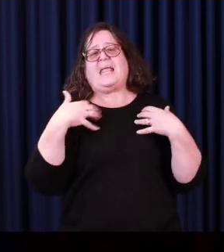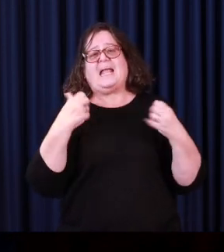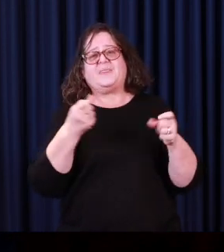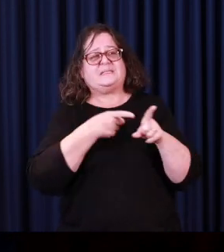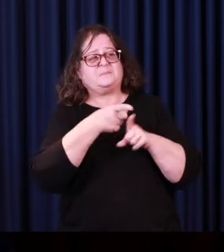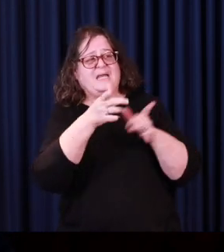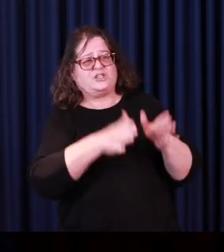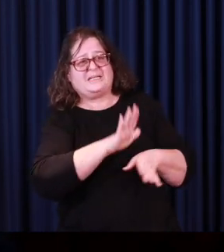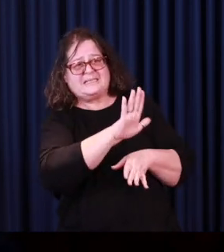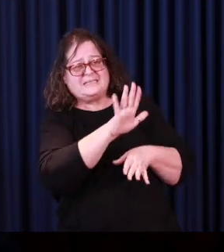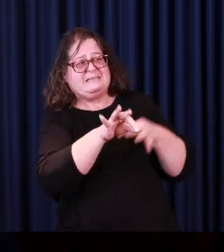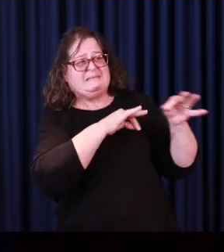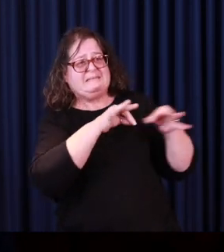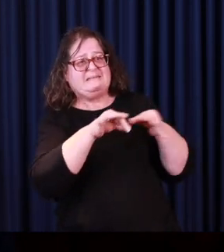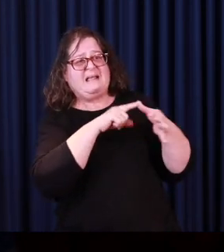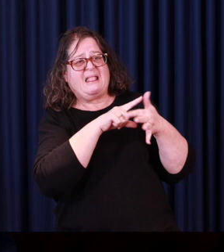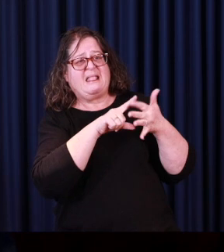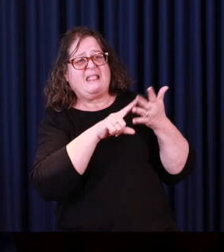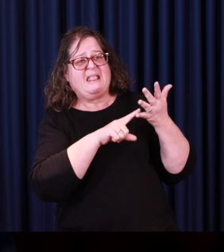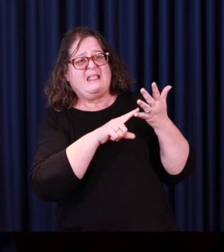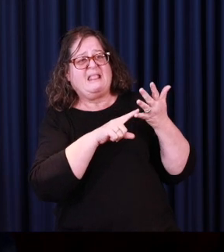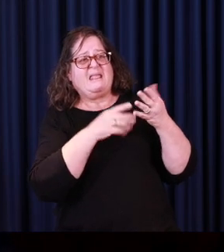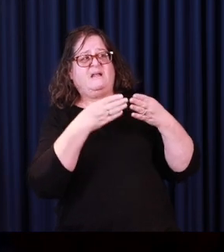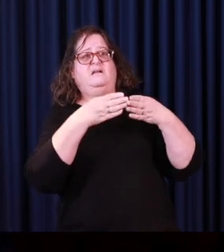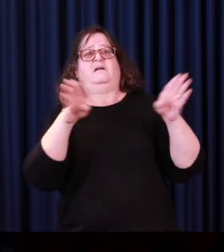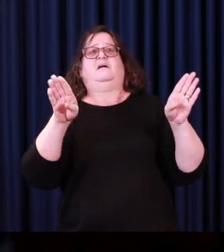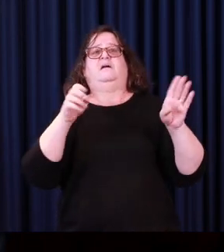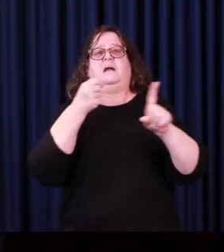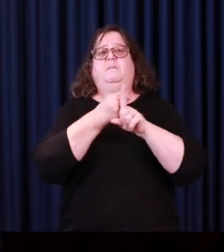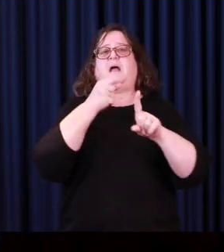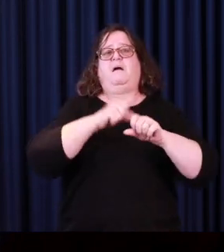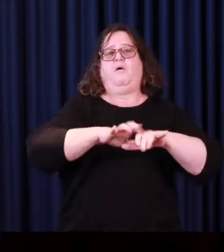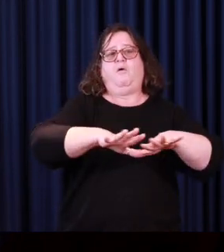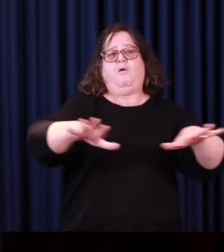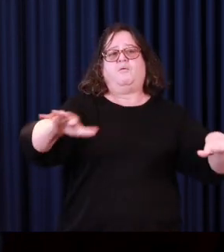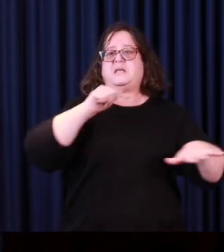broader impacts of COVID-19 beyond the disease itself.